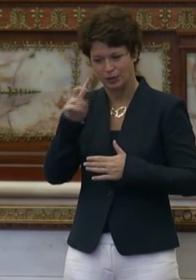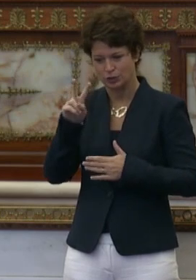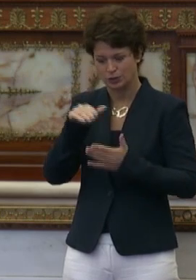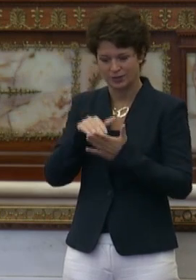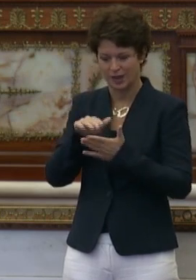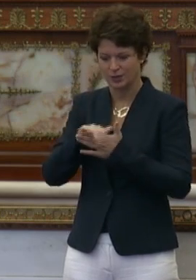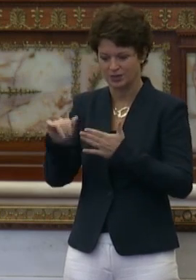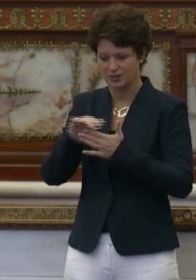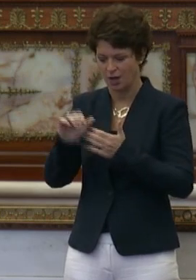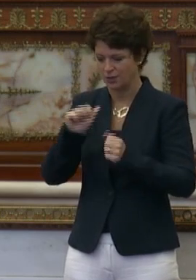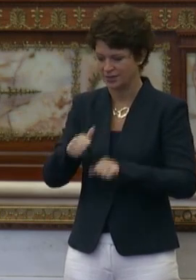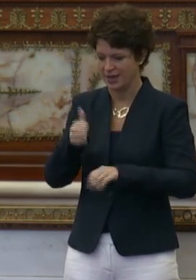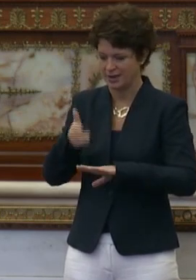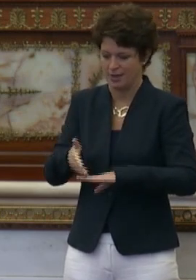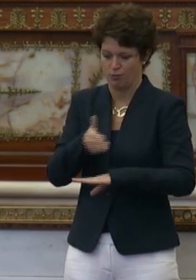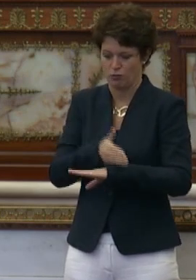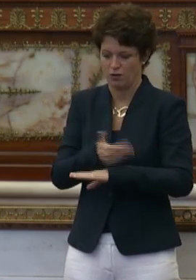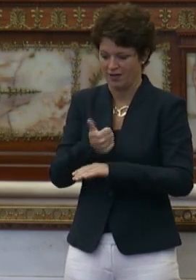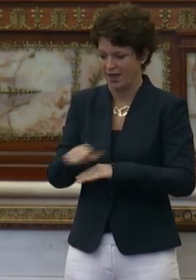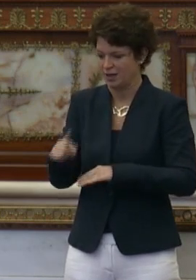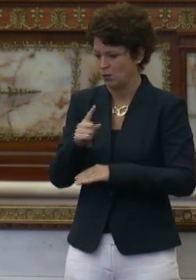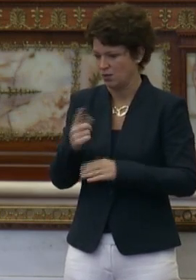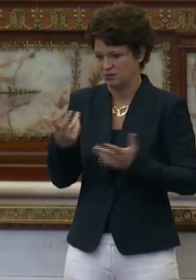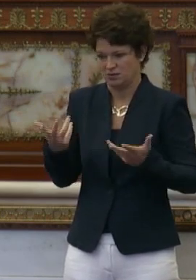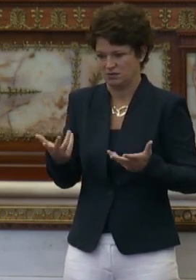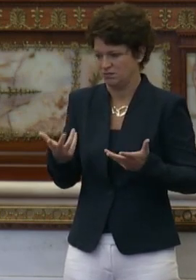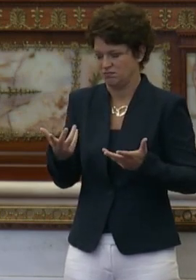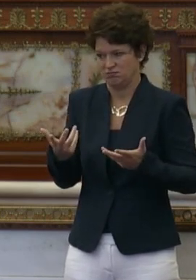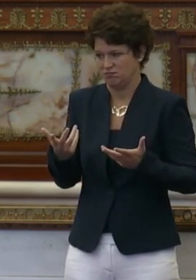can recover anyone's trauma and